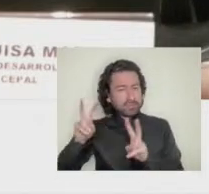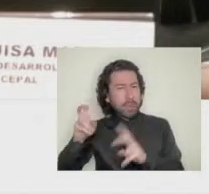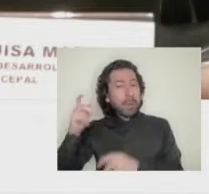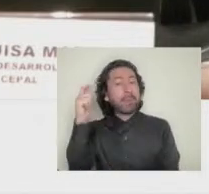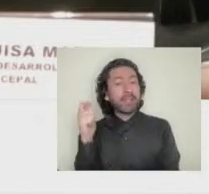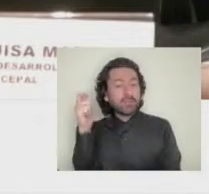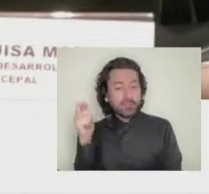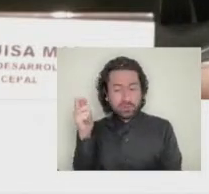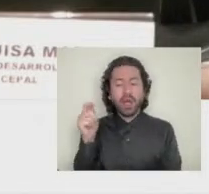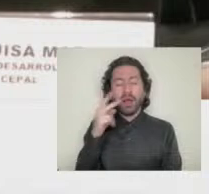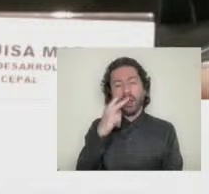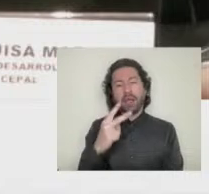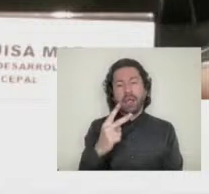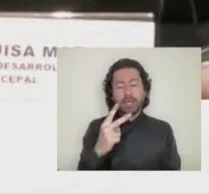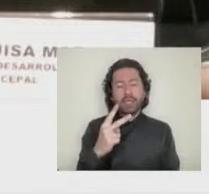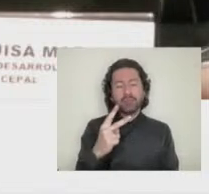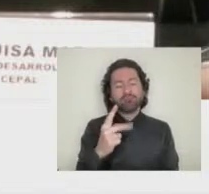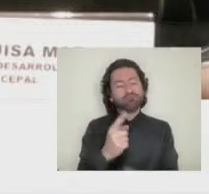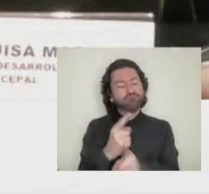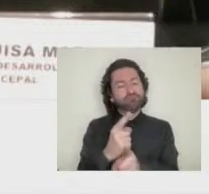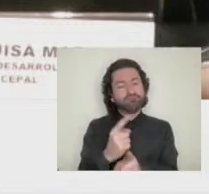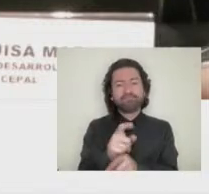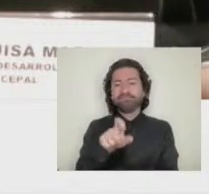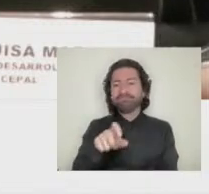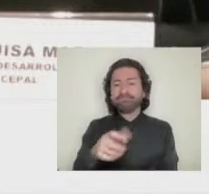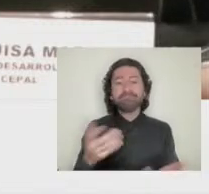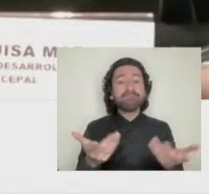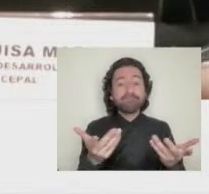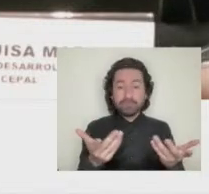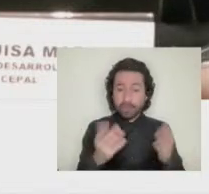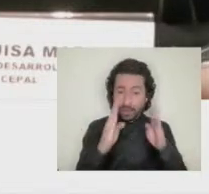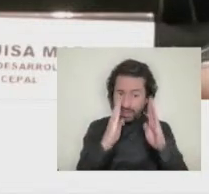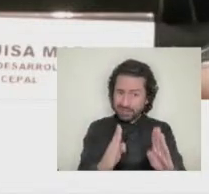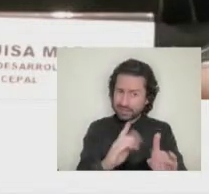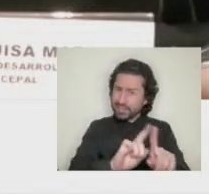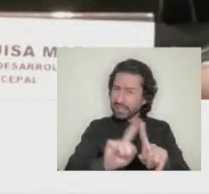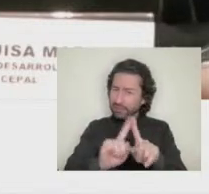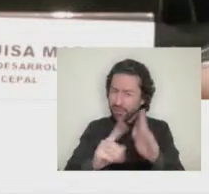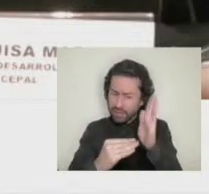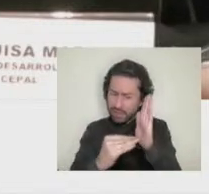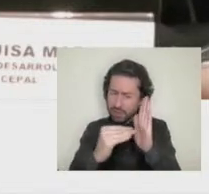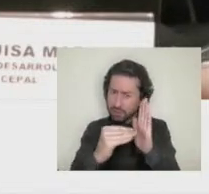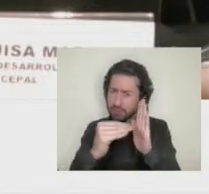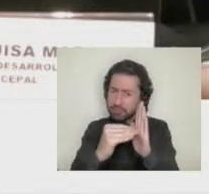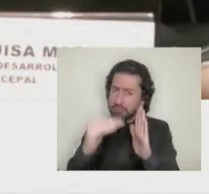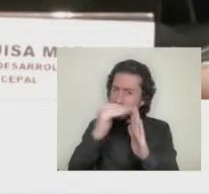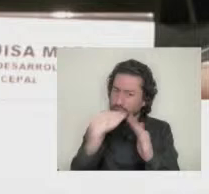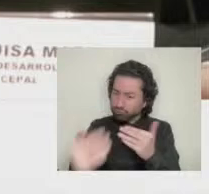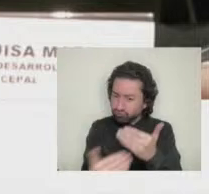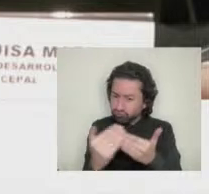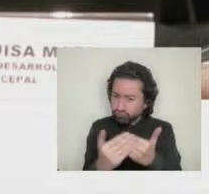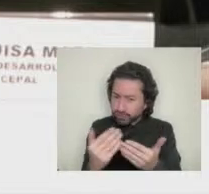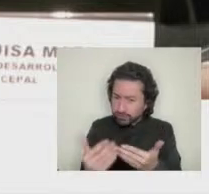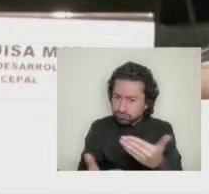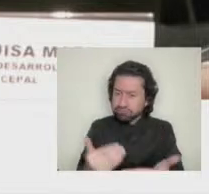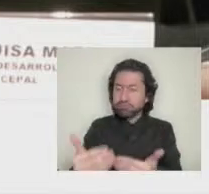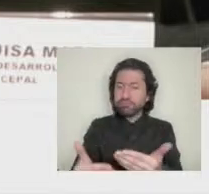on pensions. Indeed, what we require is to cater for different dimensions that